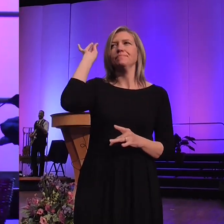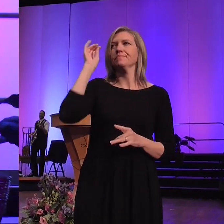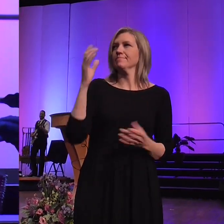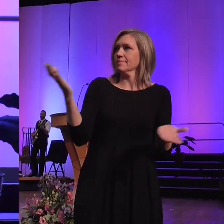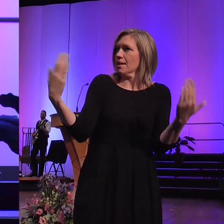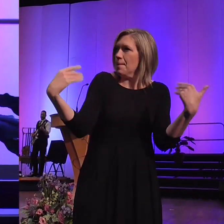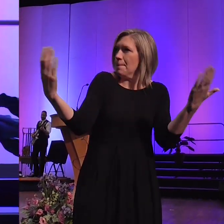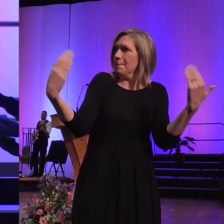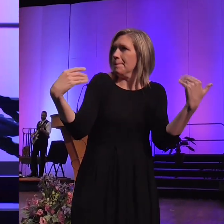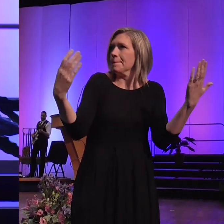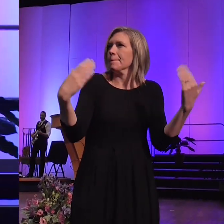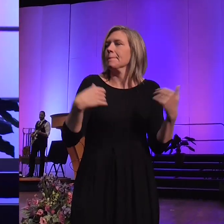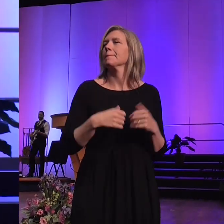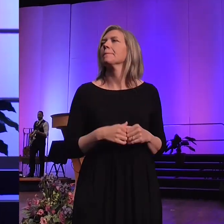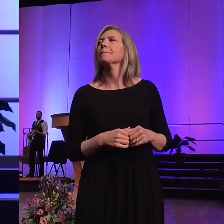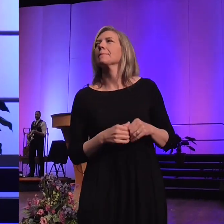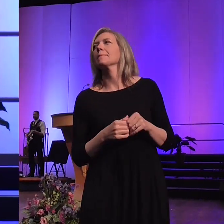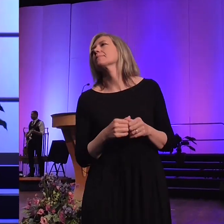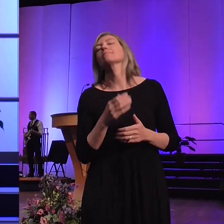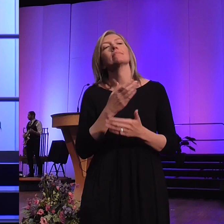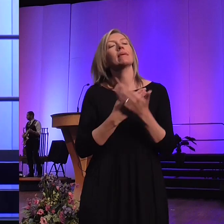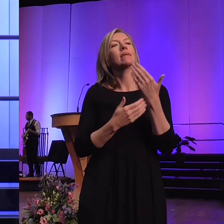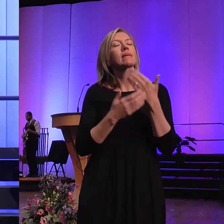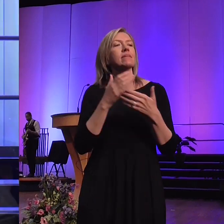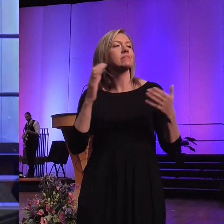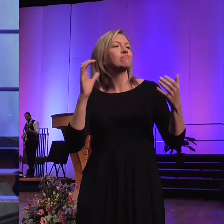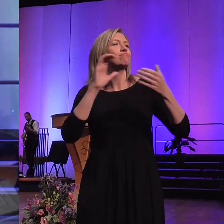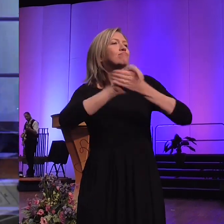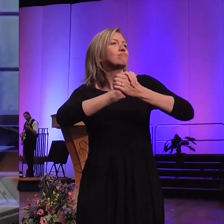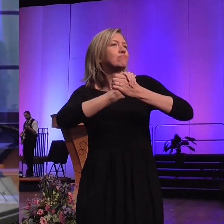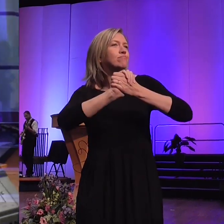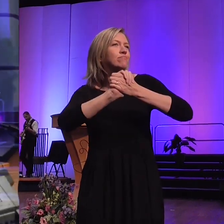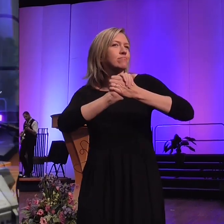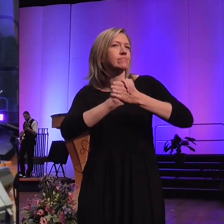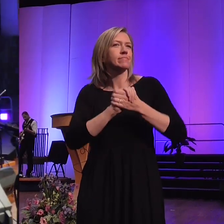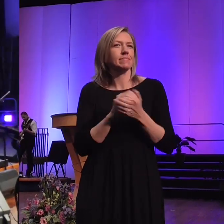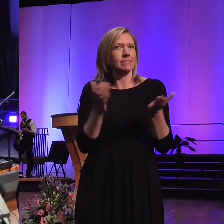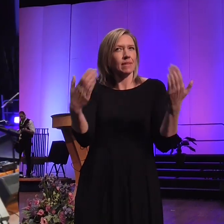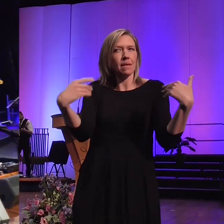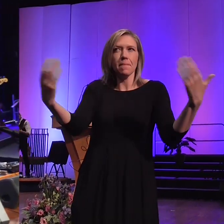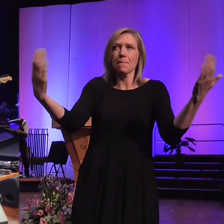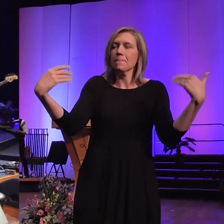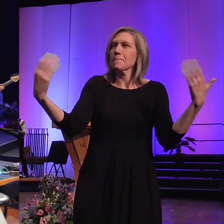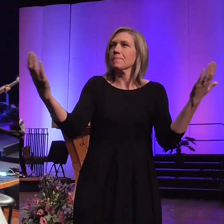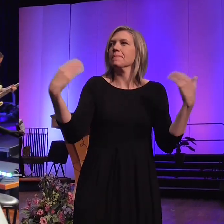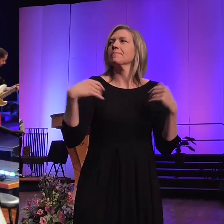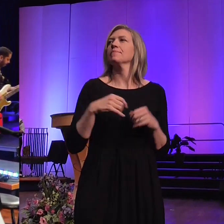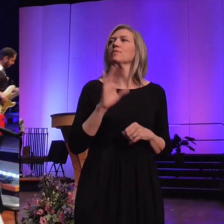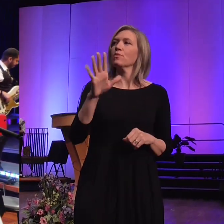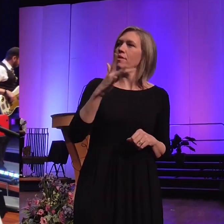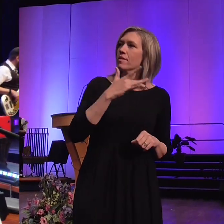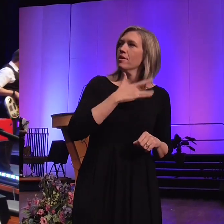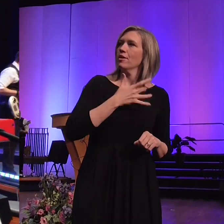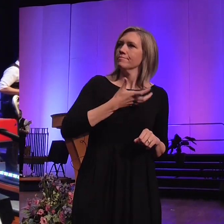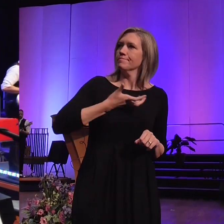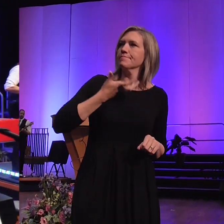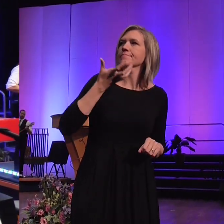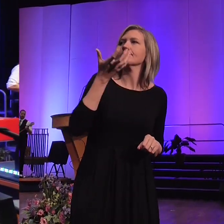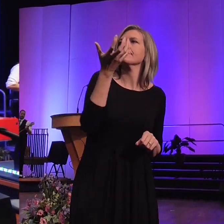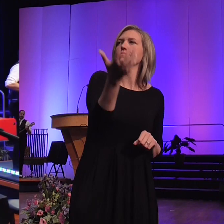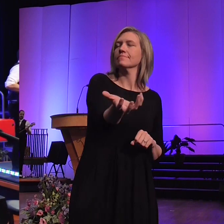face. Come, take a hand. Come, give your